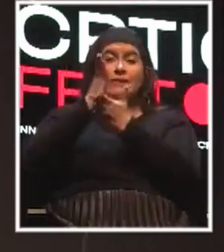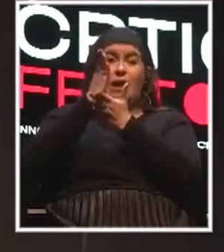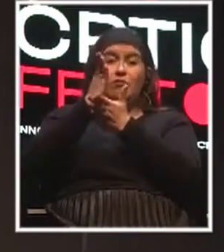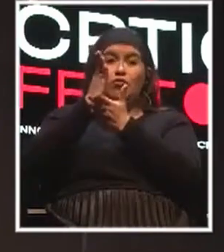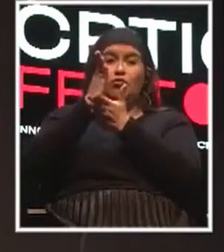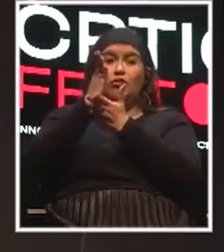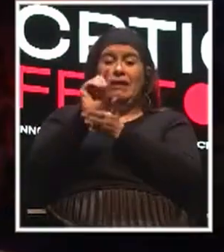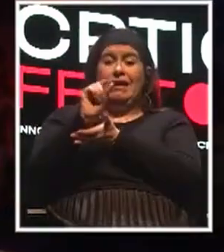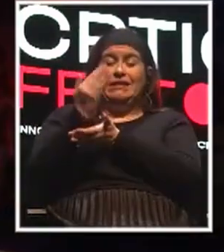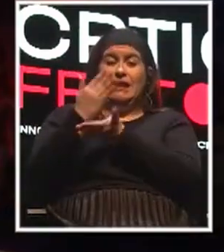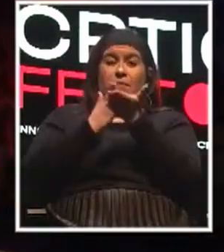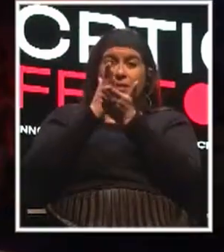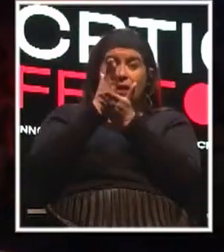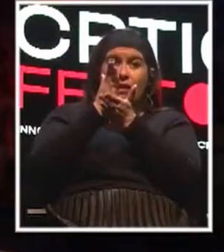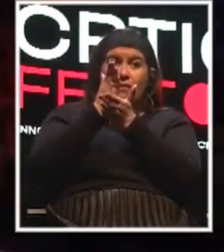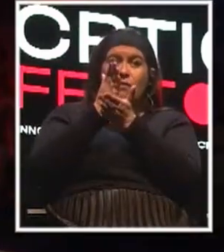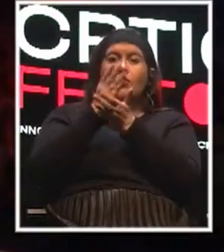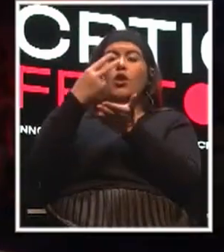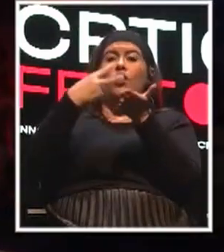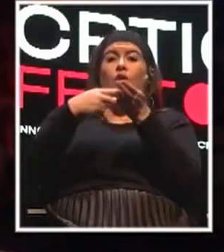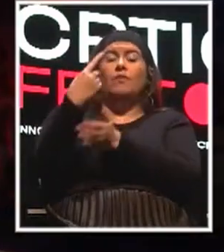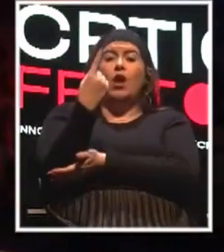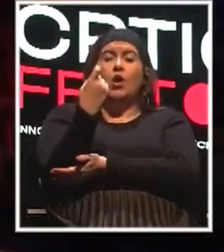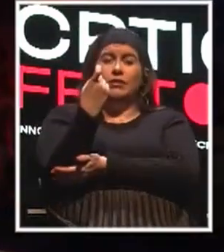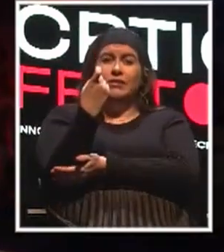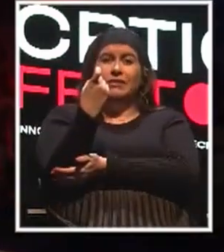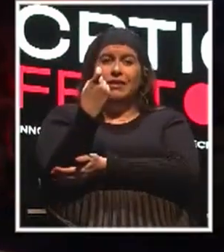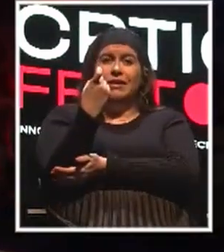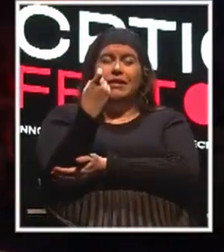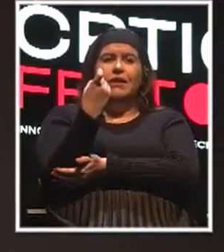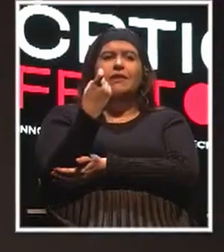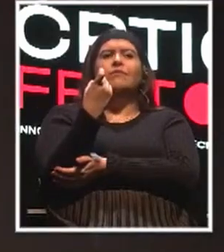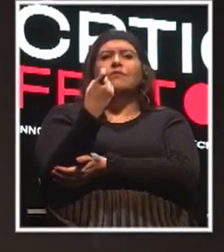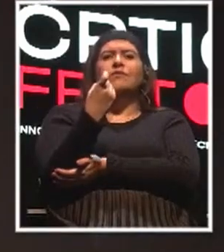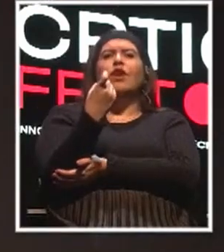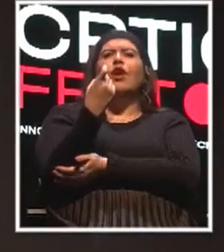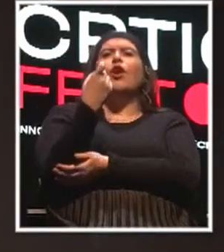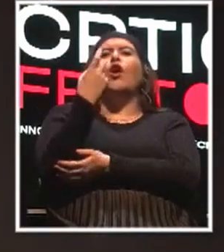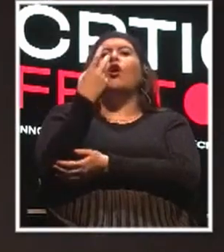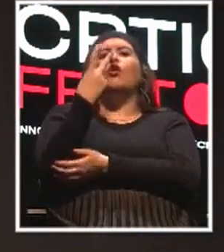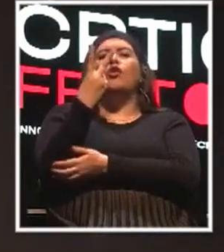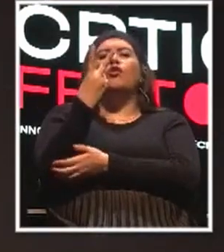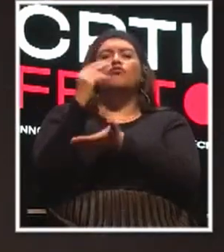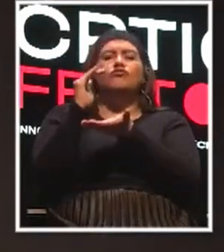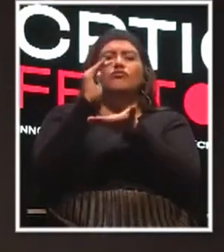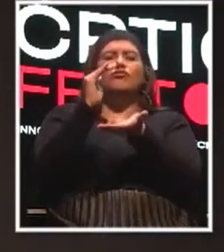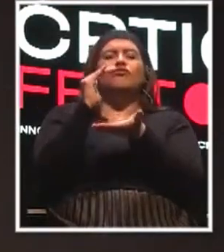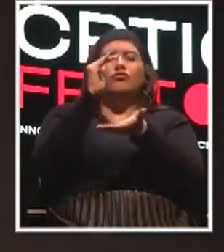2011. So anyway, we got 2 Emmy Award nominations for seasons 2 and